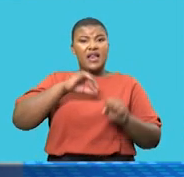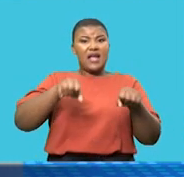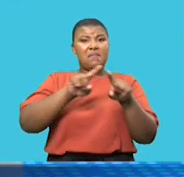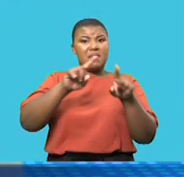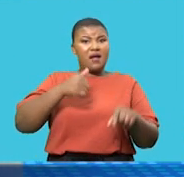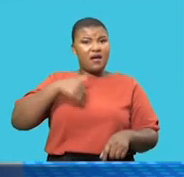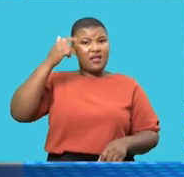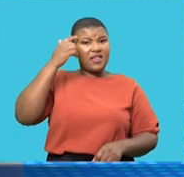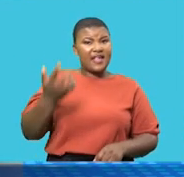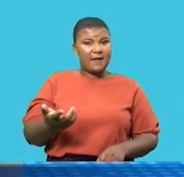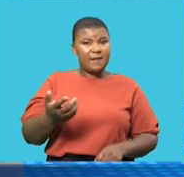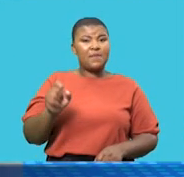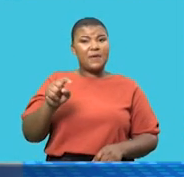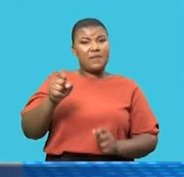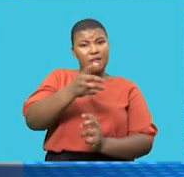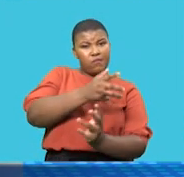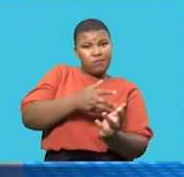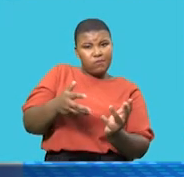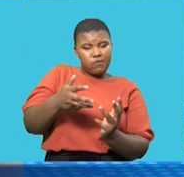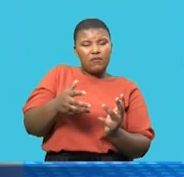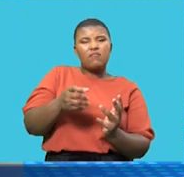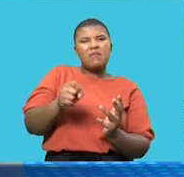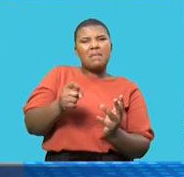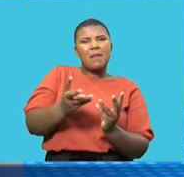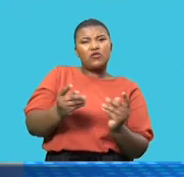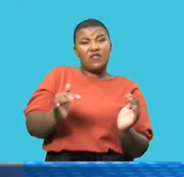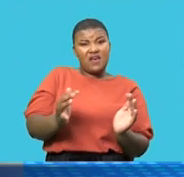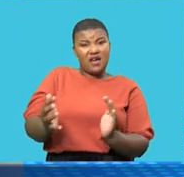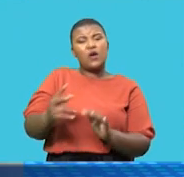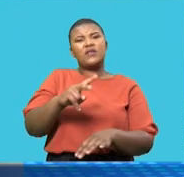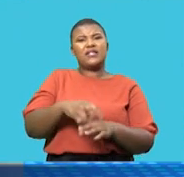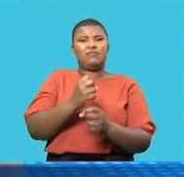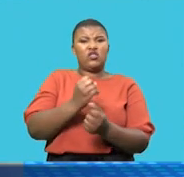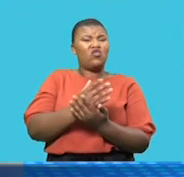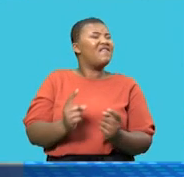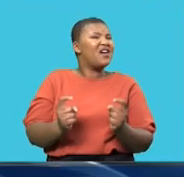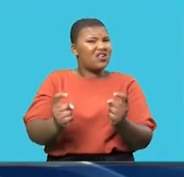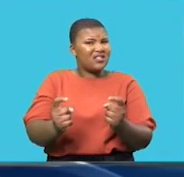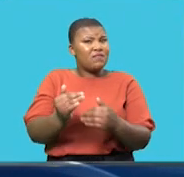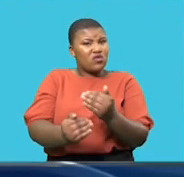think that this conversation, ideally, I think it should speed up the